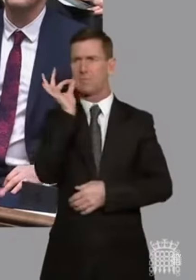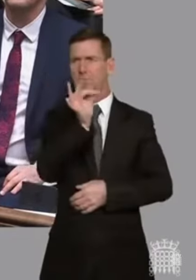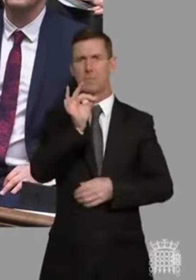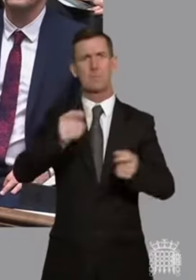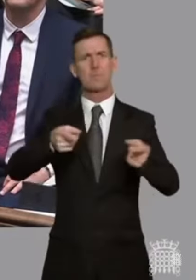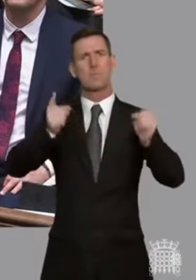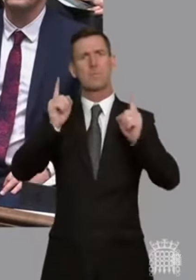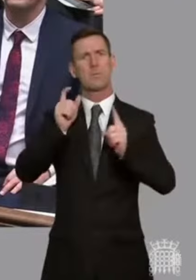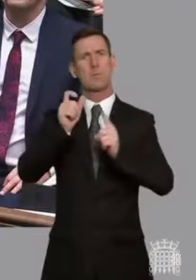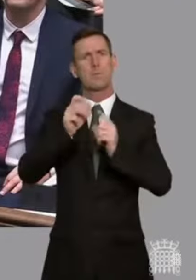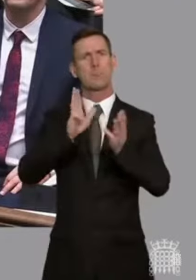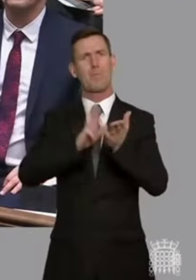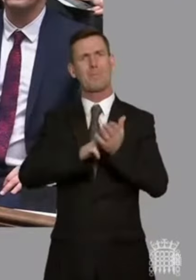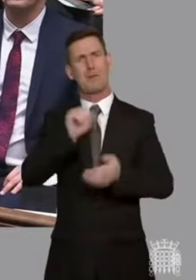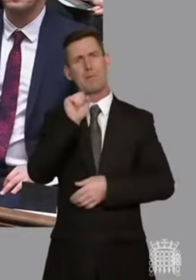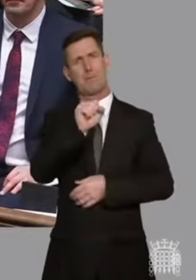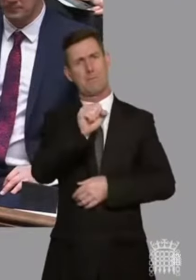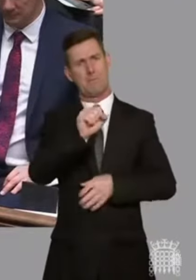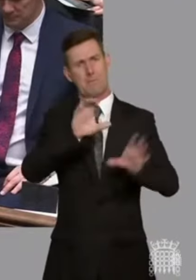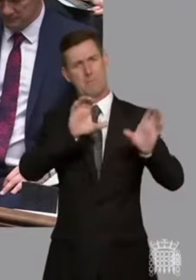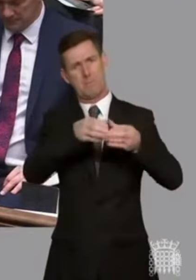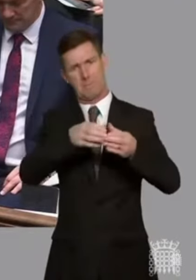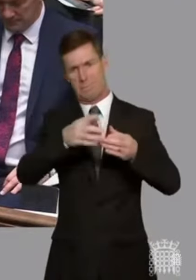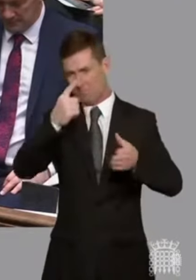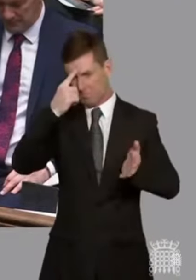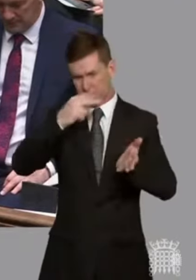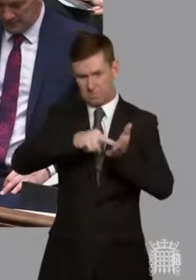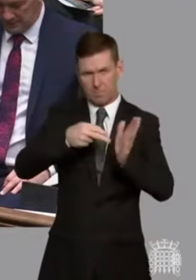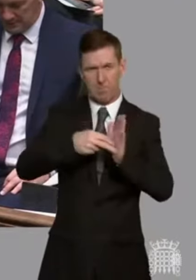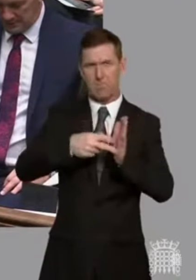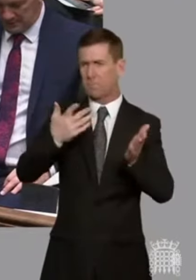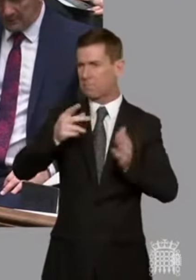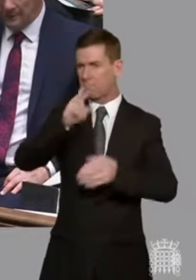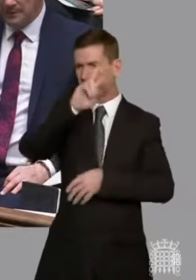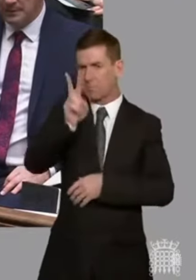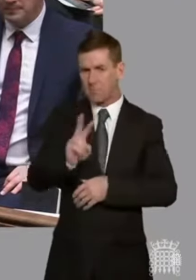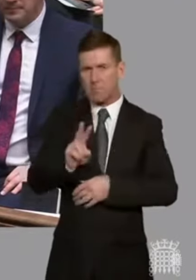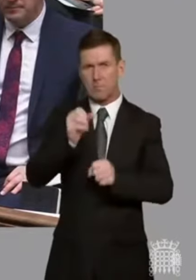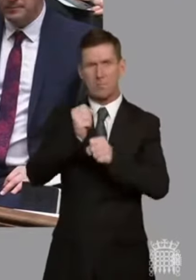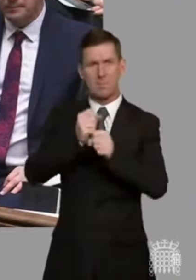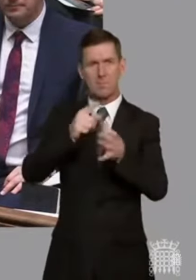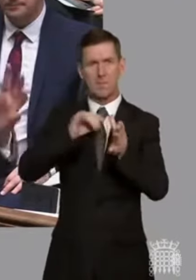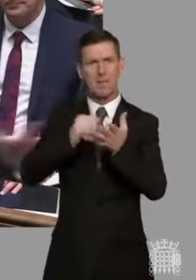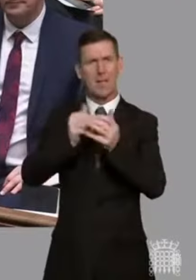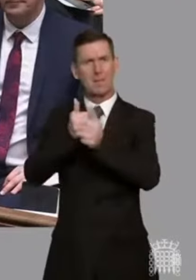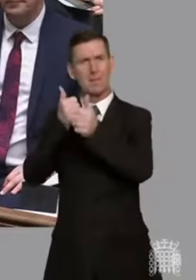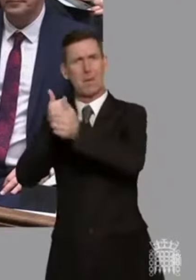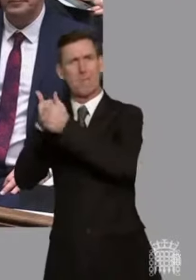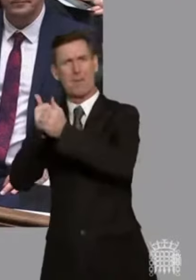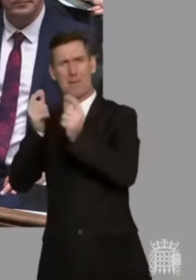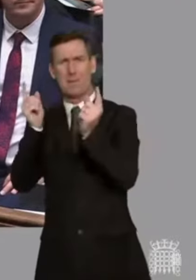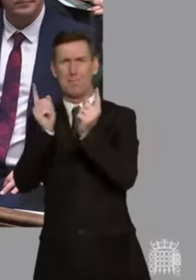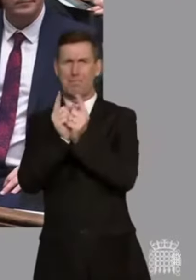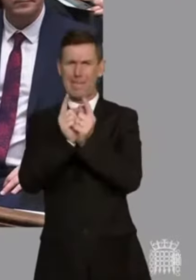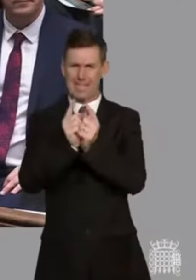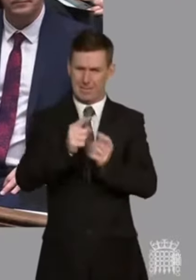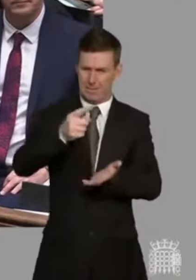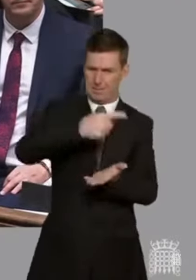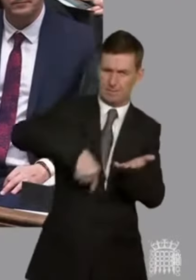energy companies to meet with Ceramics UK and the GMB as the voice of the workforce so we can hammer out a new deal? And can he promote, through